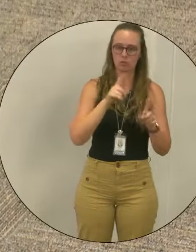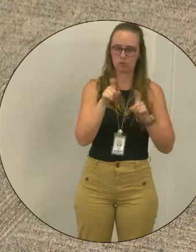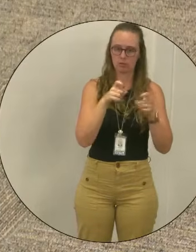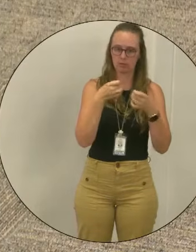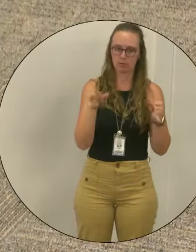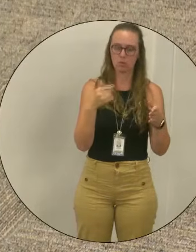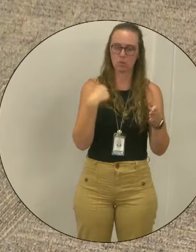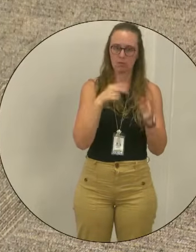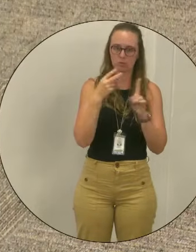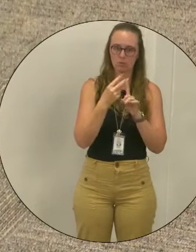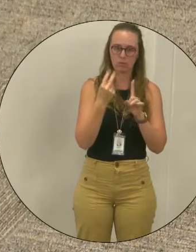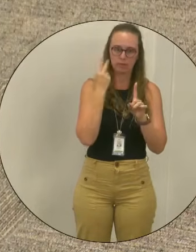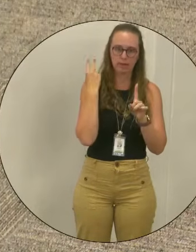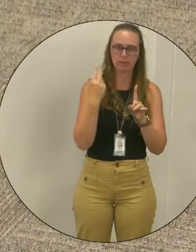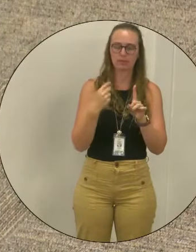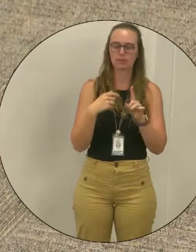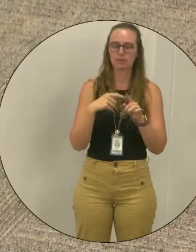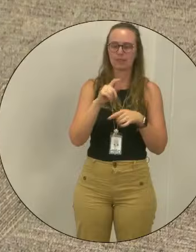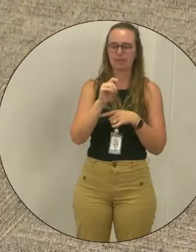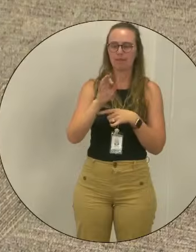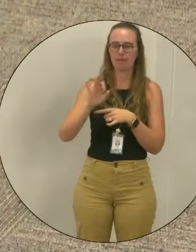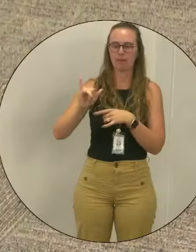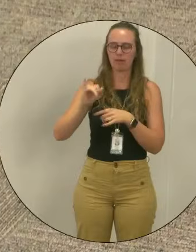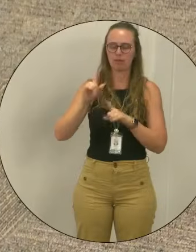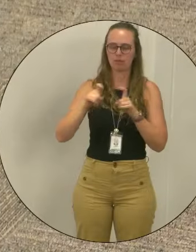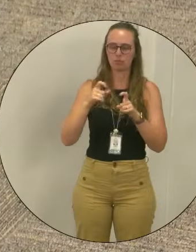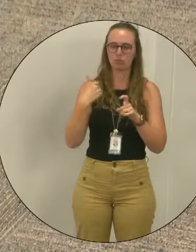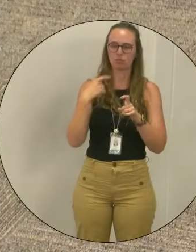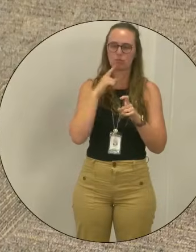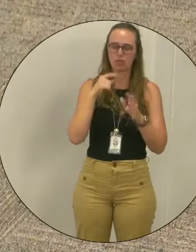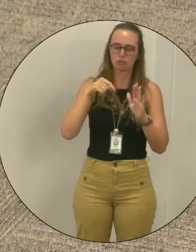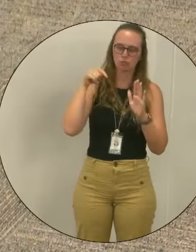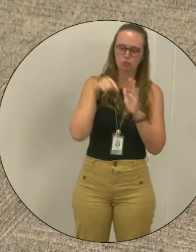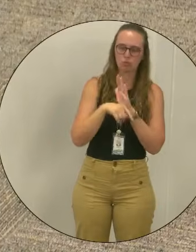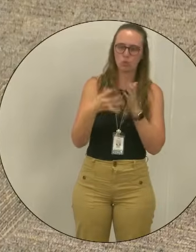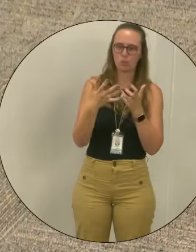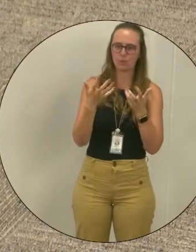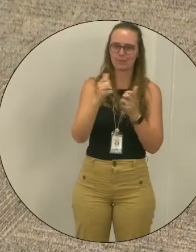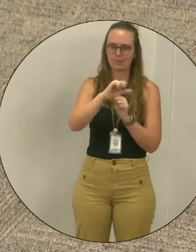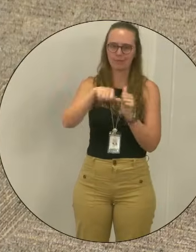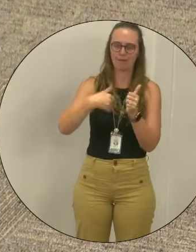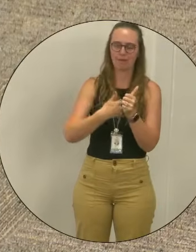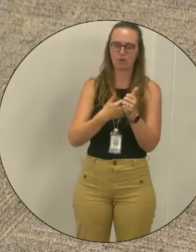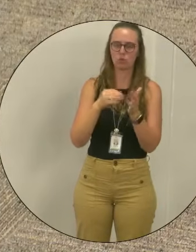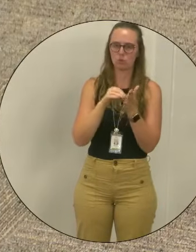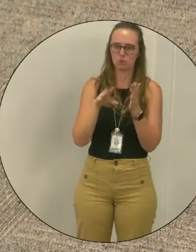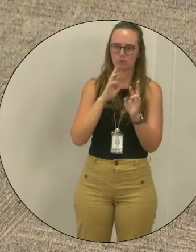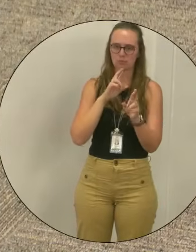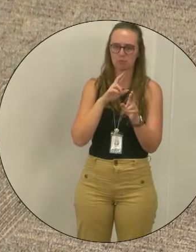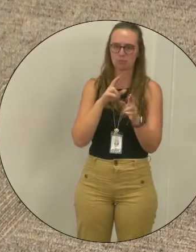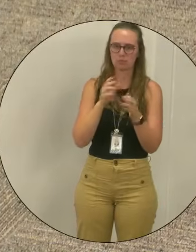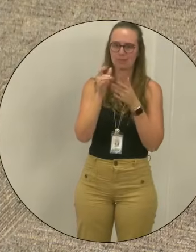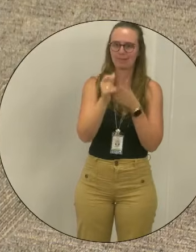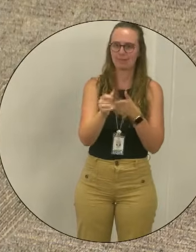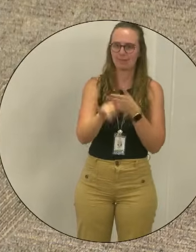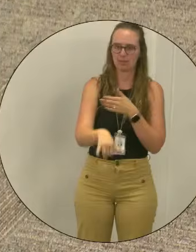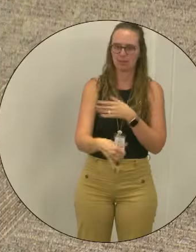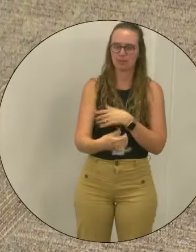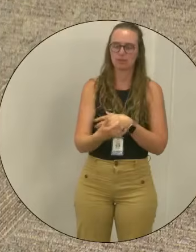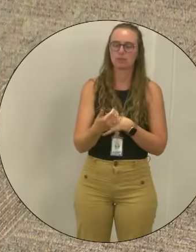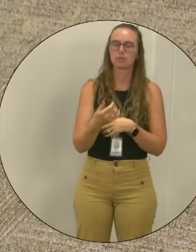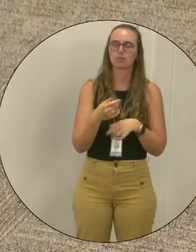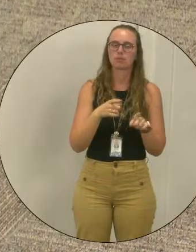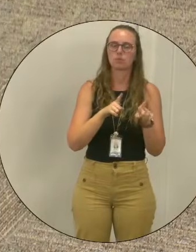their practices, doing the TFI inventory to get into, to really dig into what's behind those student responses that's leading to that. And then